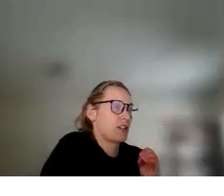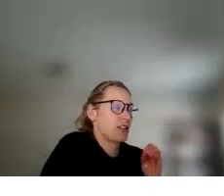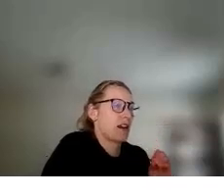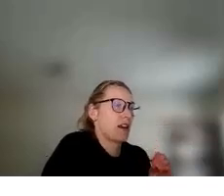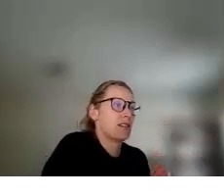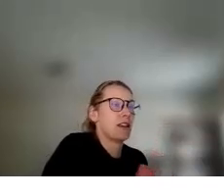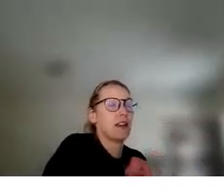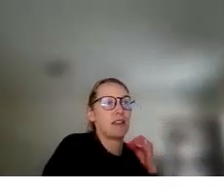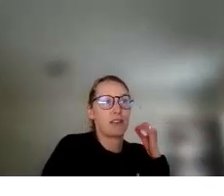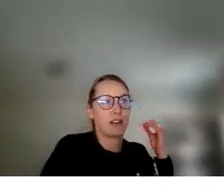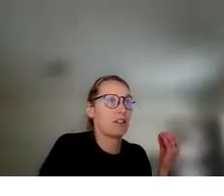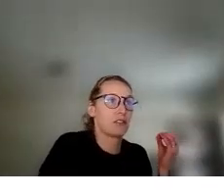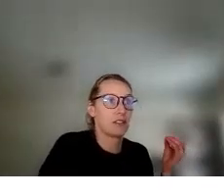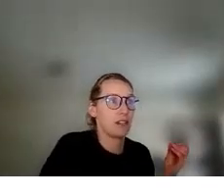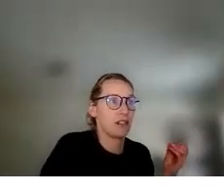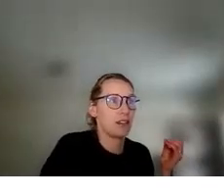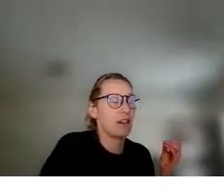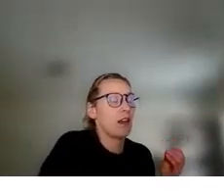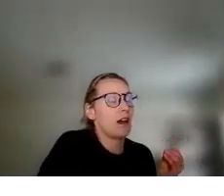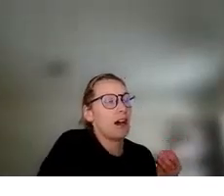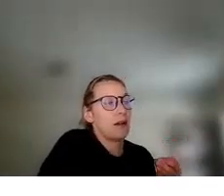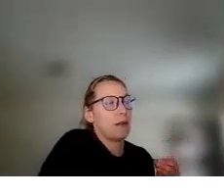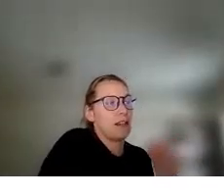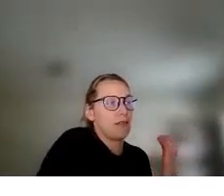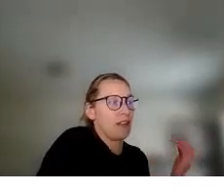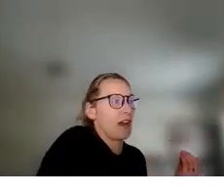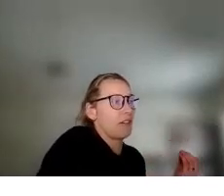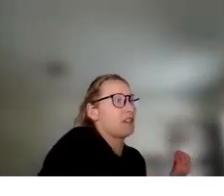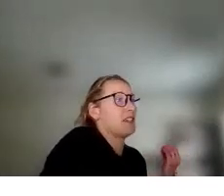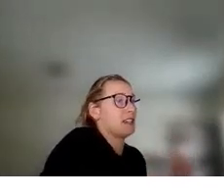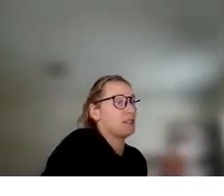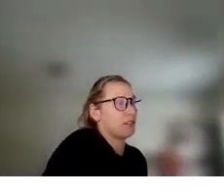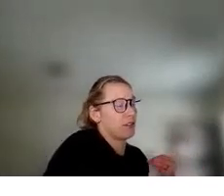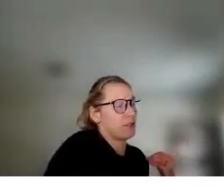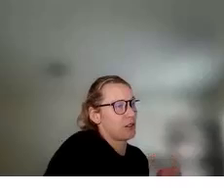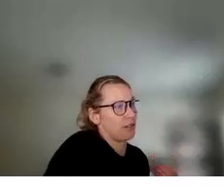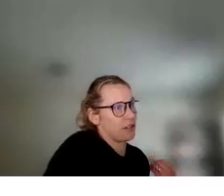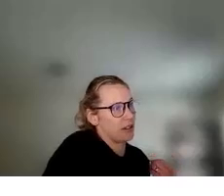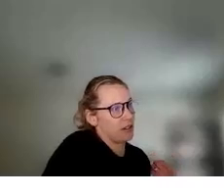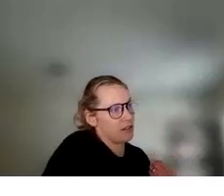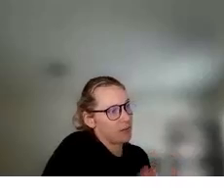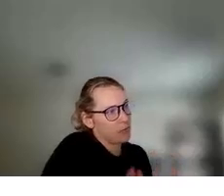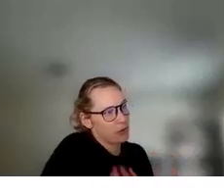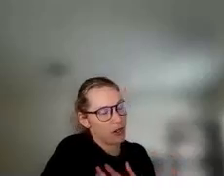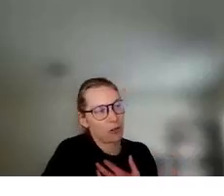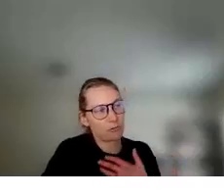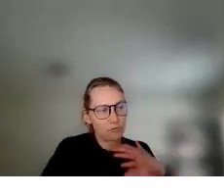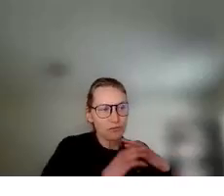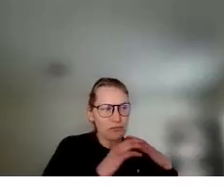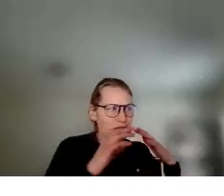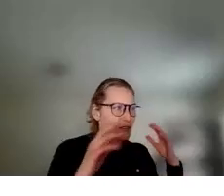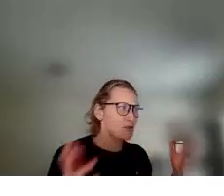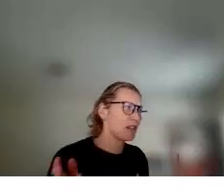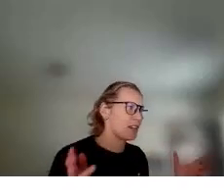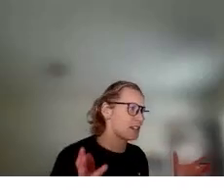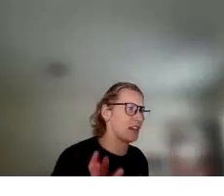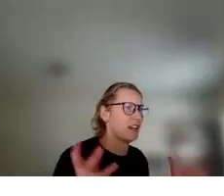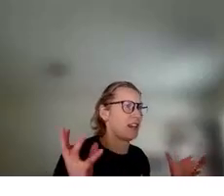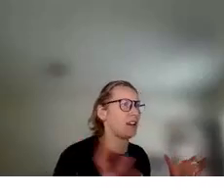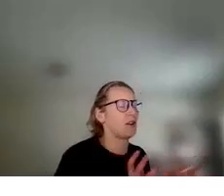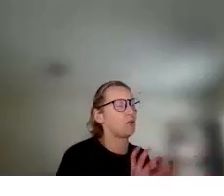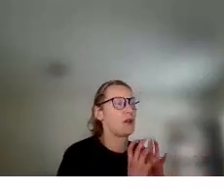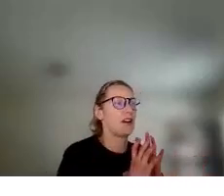or IHSS if they're interested, and if they have a need for those services. So